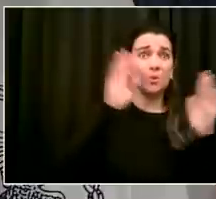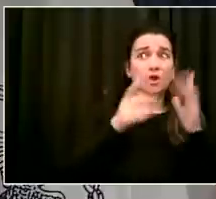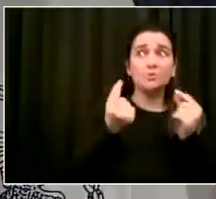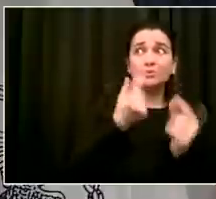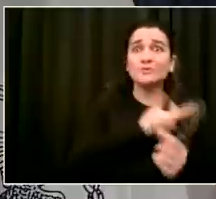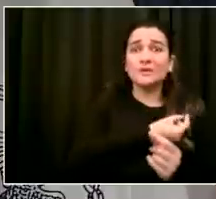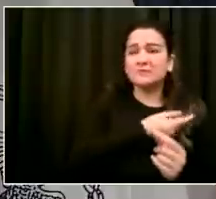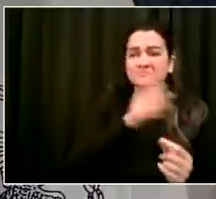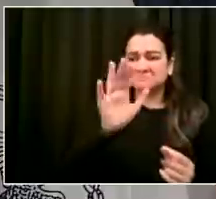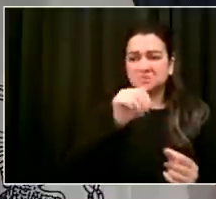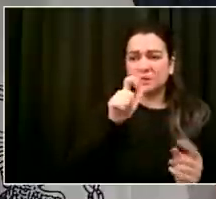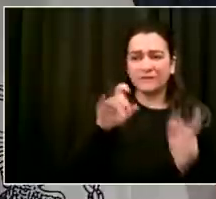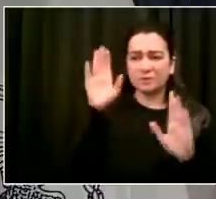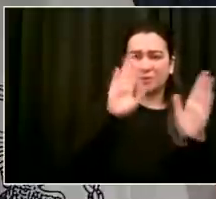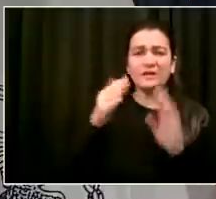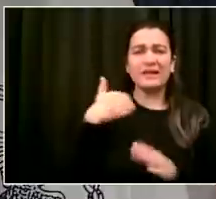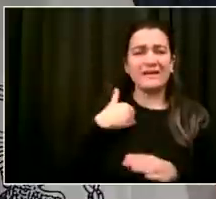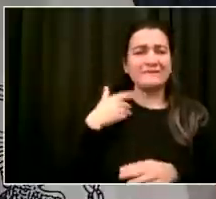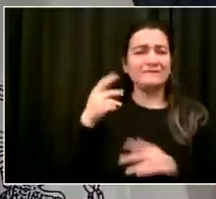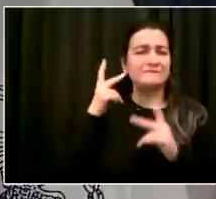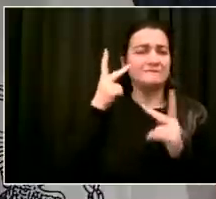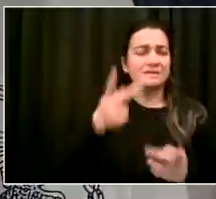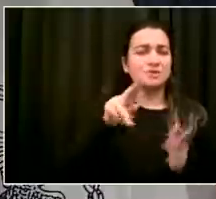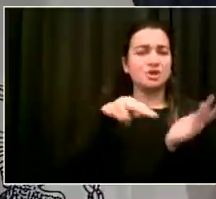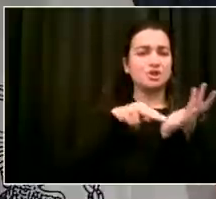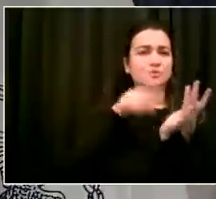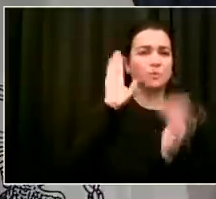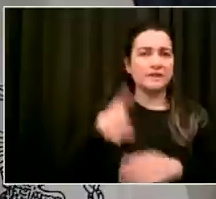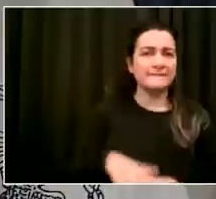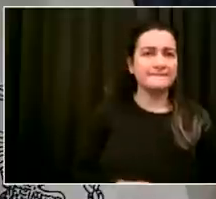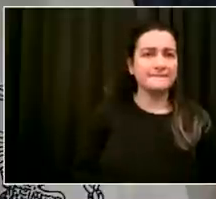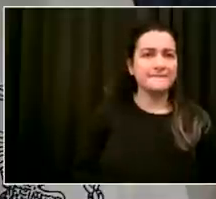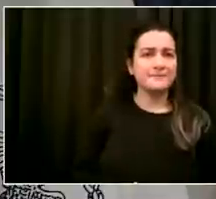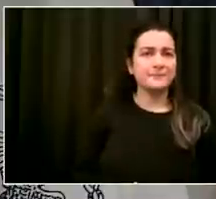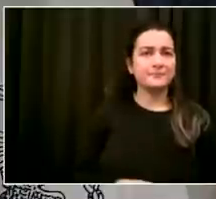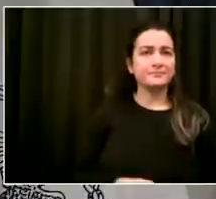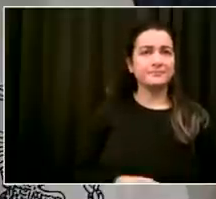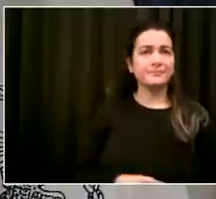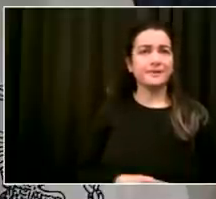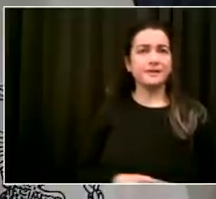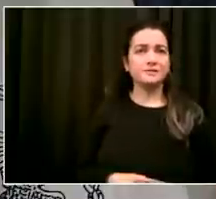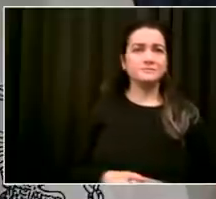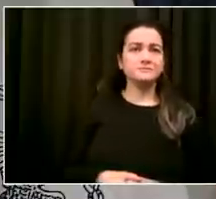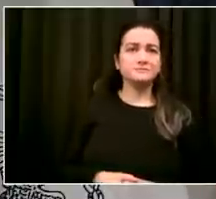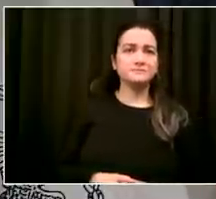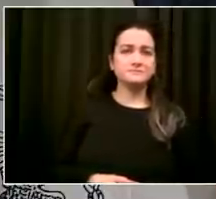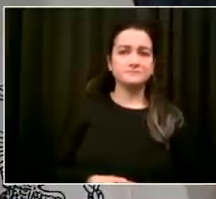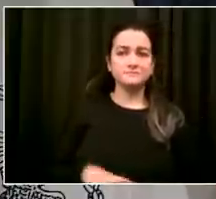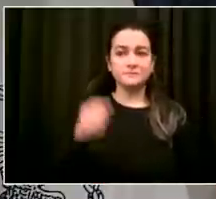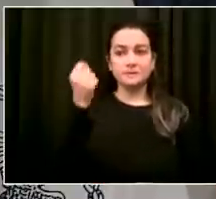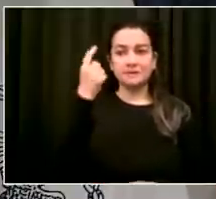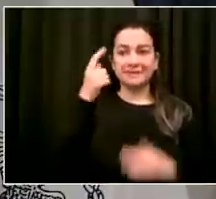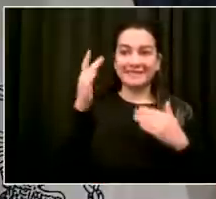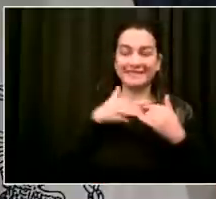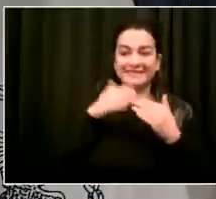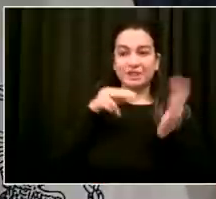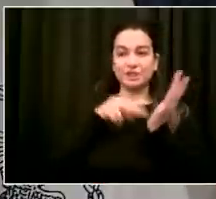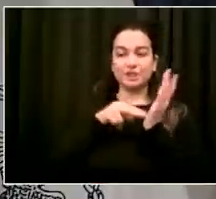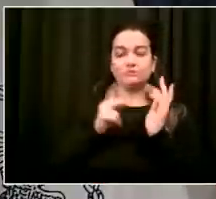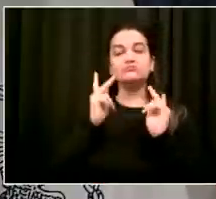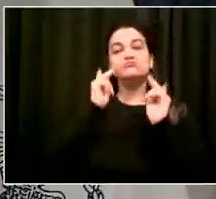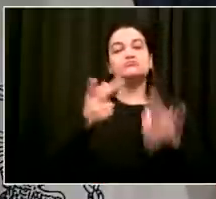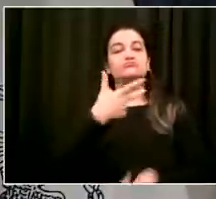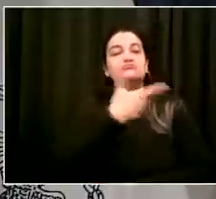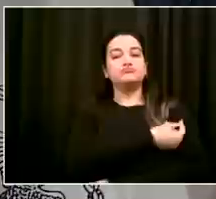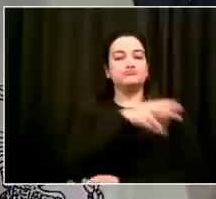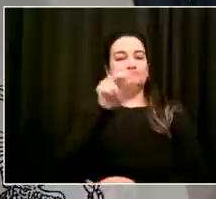But we have to have plans to go to those who truly cannot get out, and I want to reach as many people as possible. That's going to take